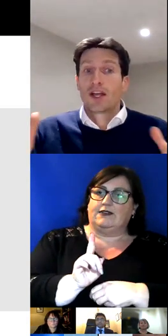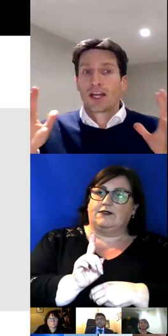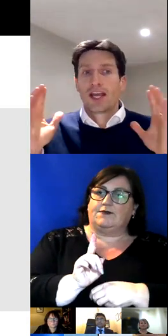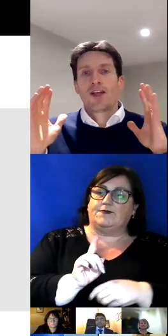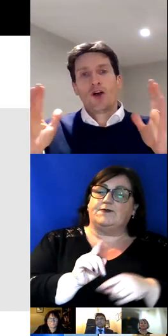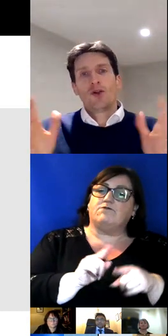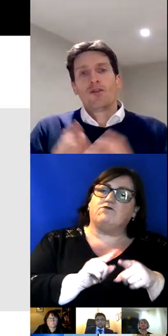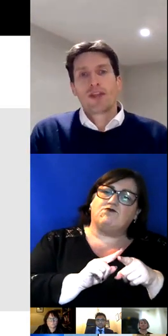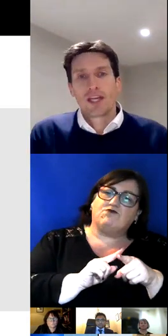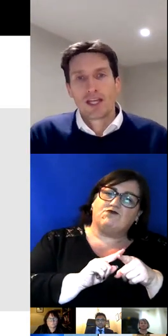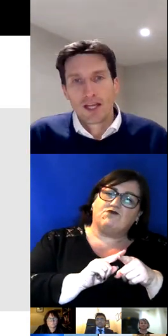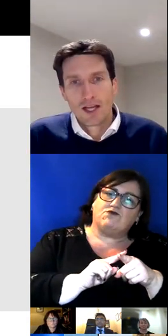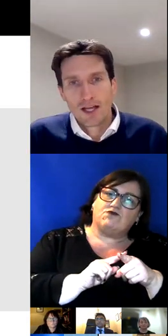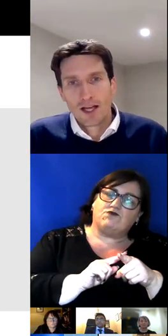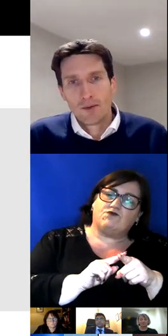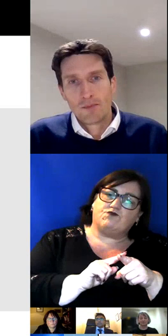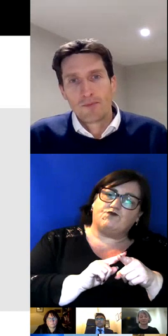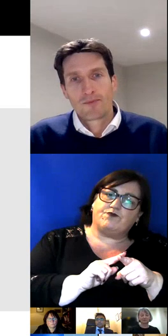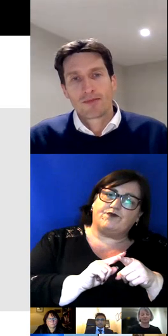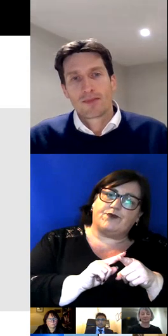try and get the whole of the